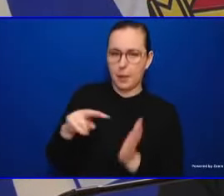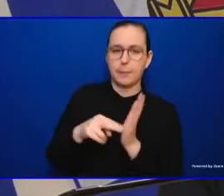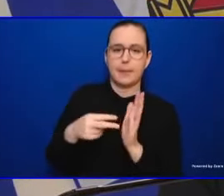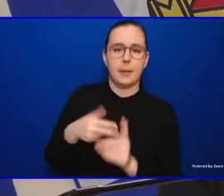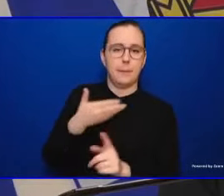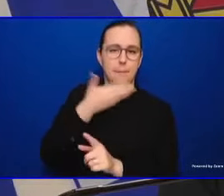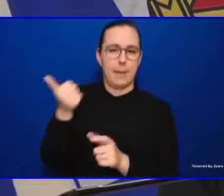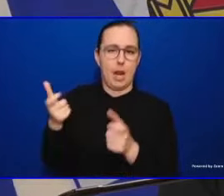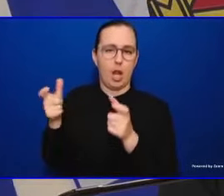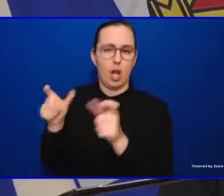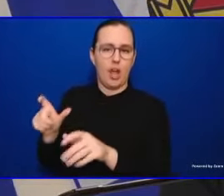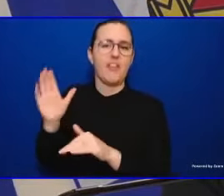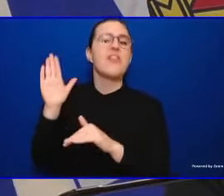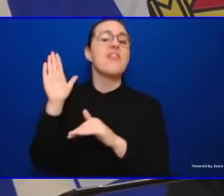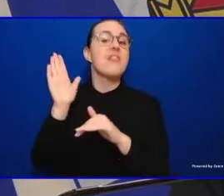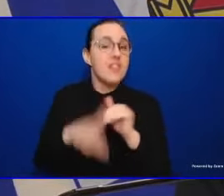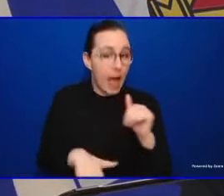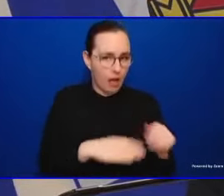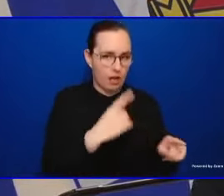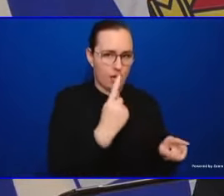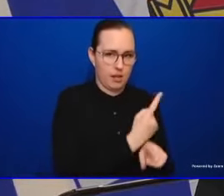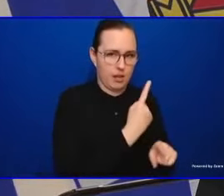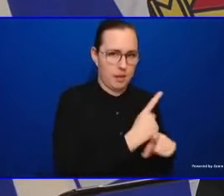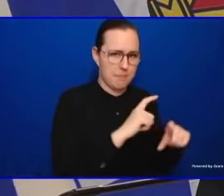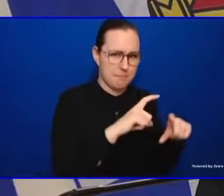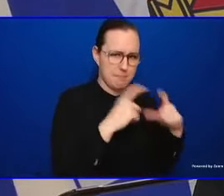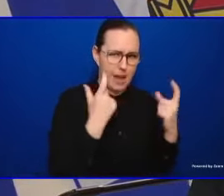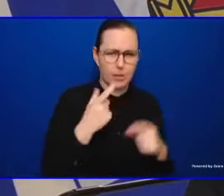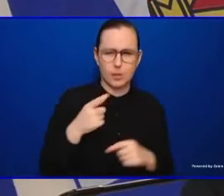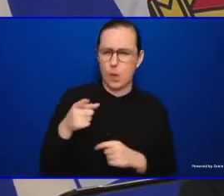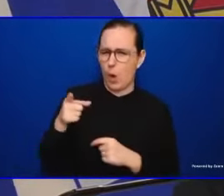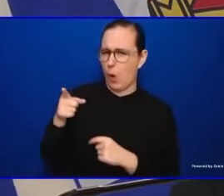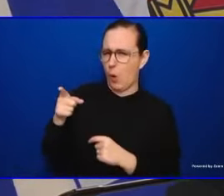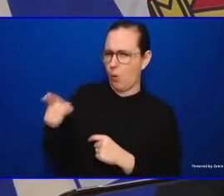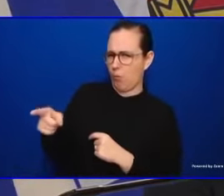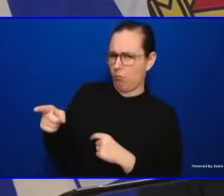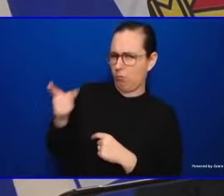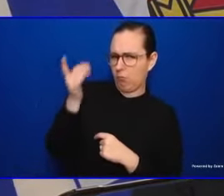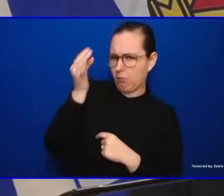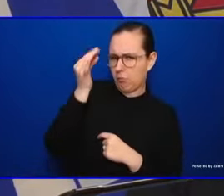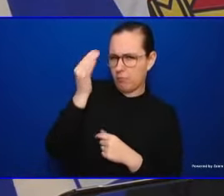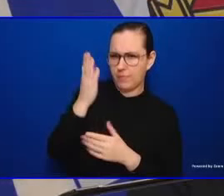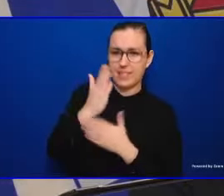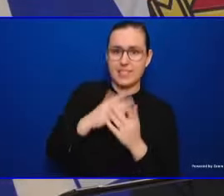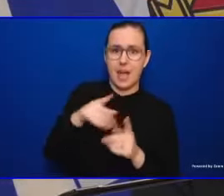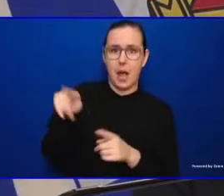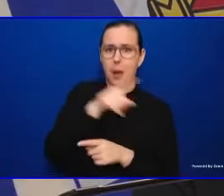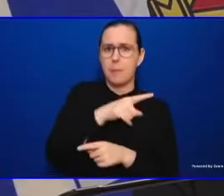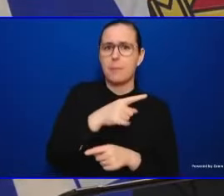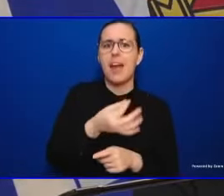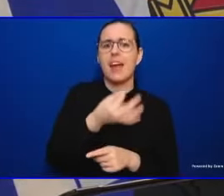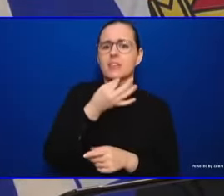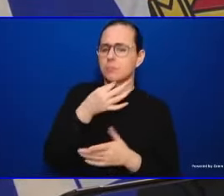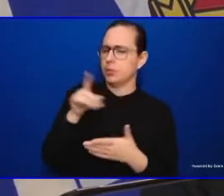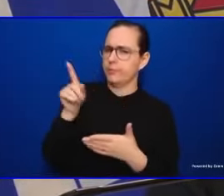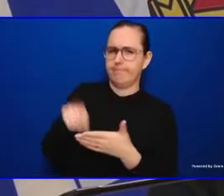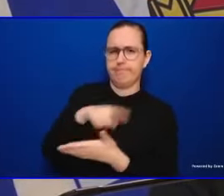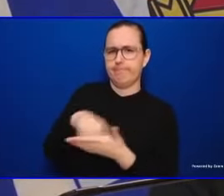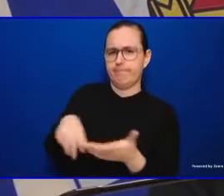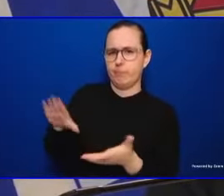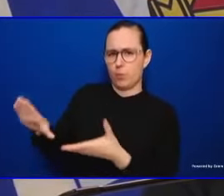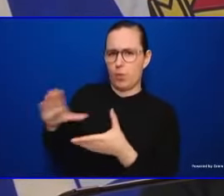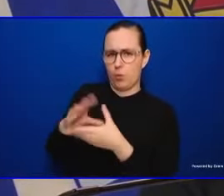these experts criticizing your stance? And are you reconsidering offering students, teachers, or health workers